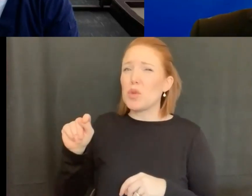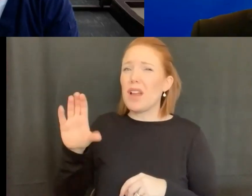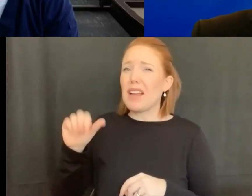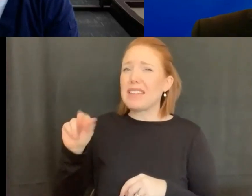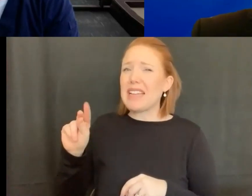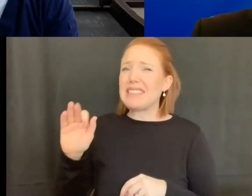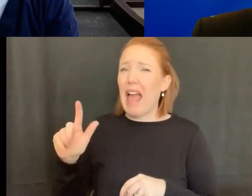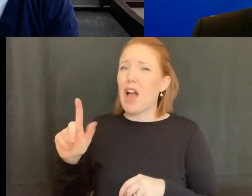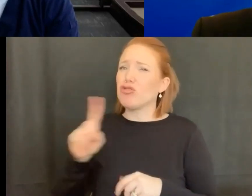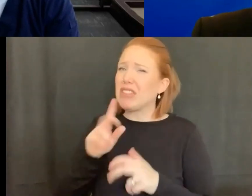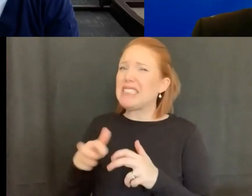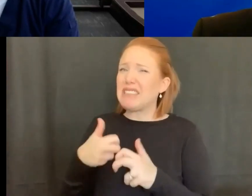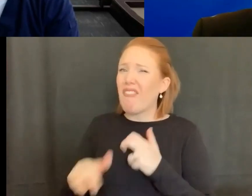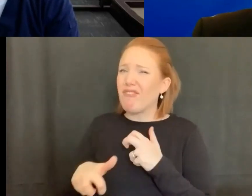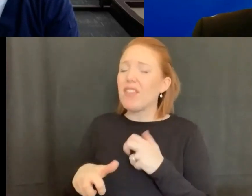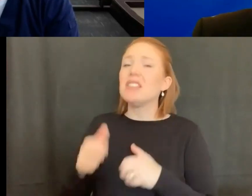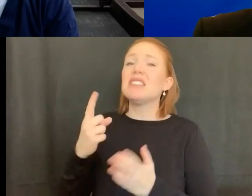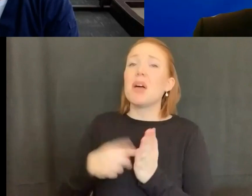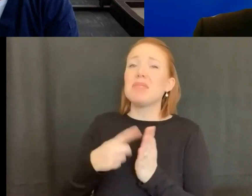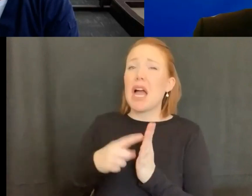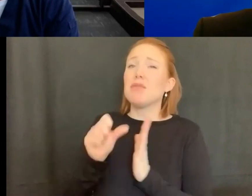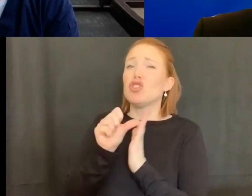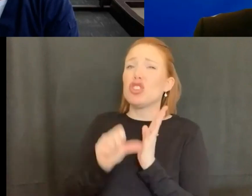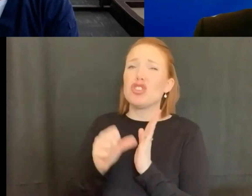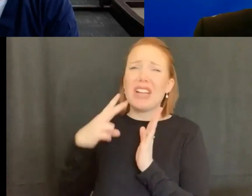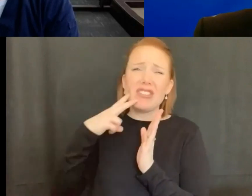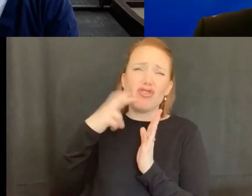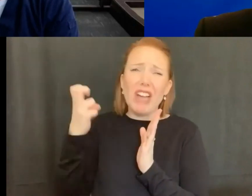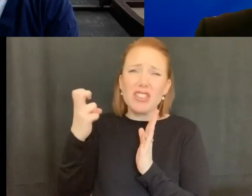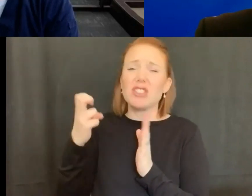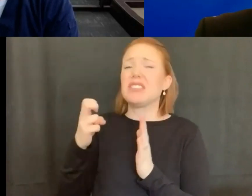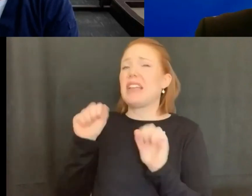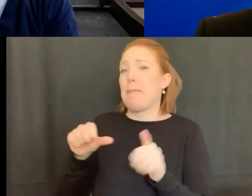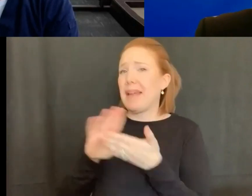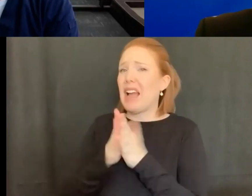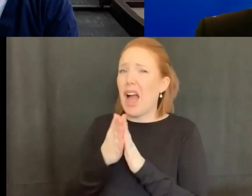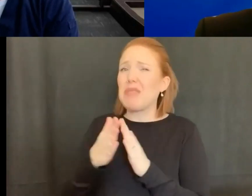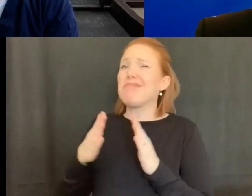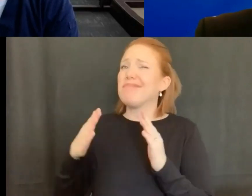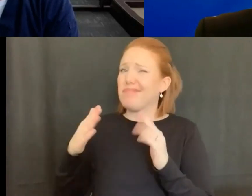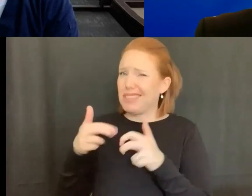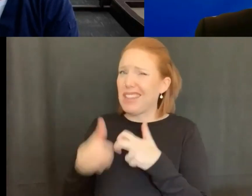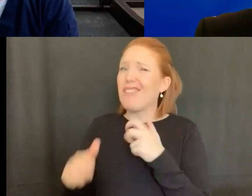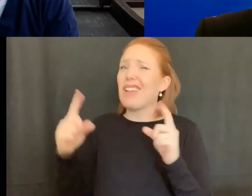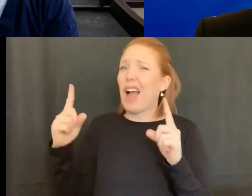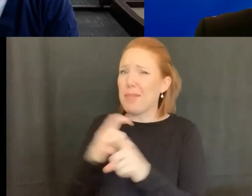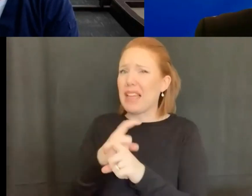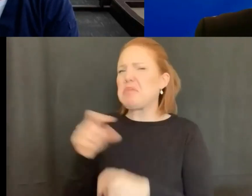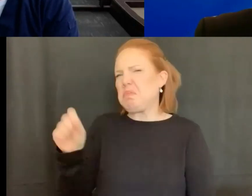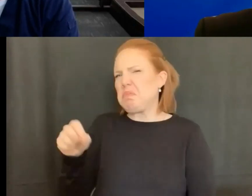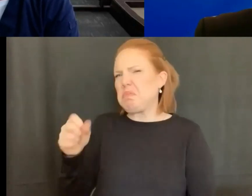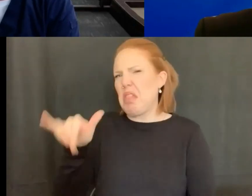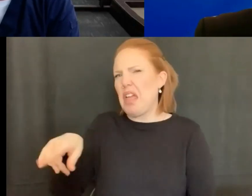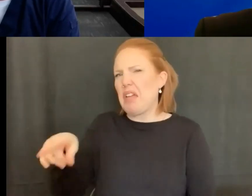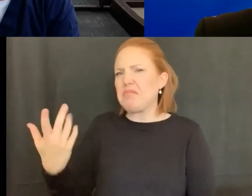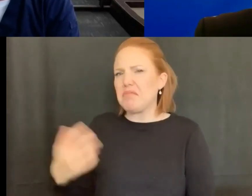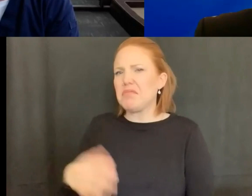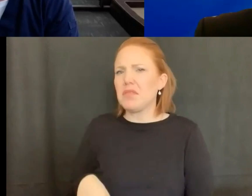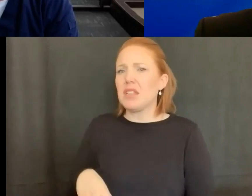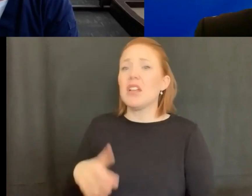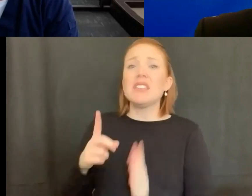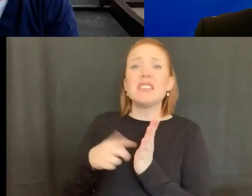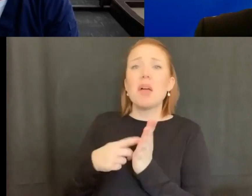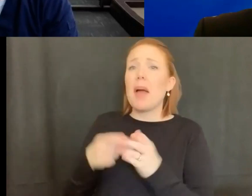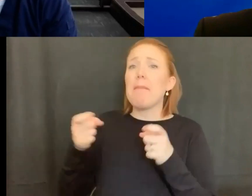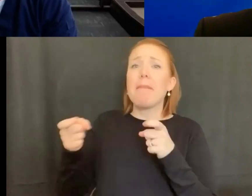tough. Sometimes surgical extractions can get complicated. But yeah, probably something along those lines. But sometimes